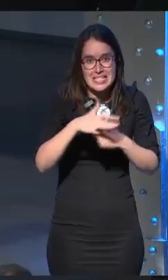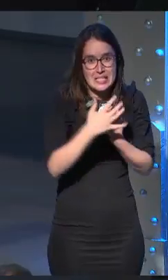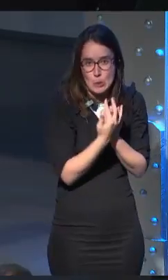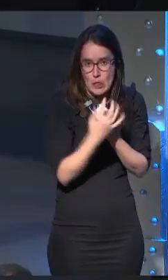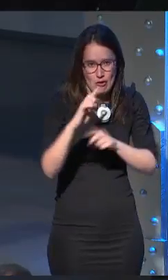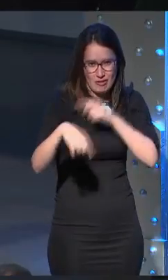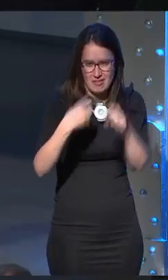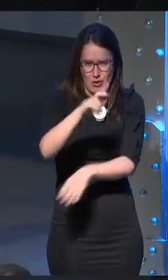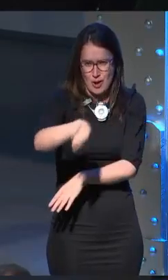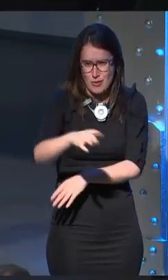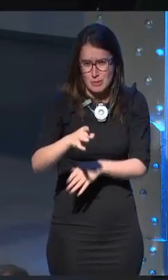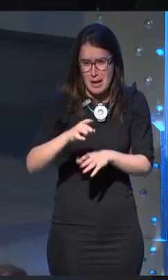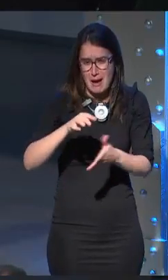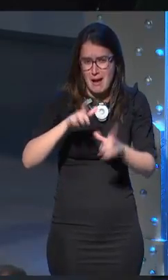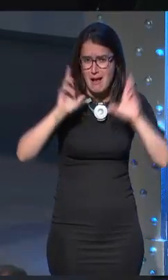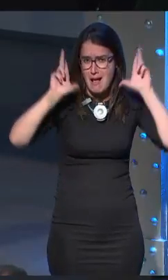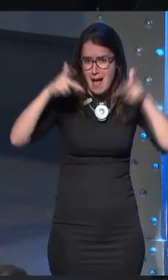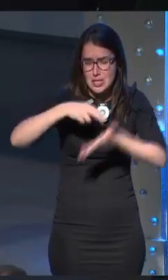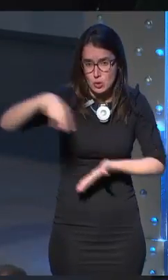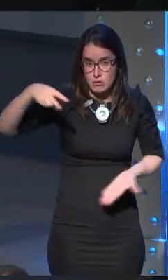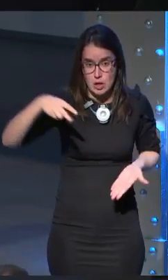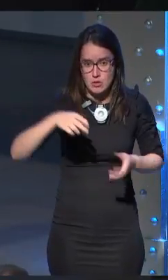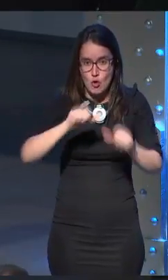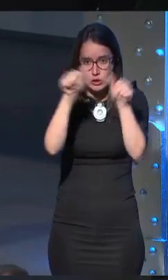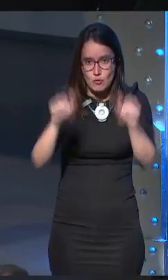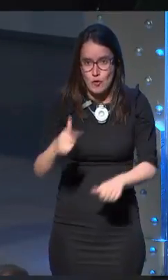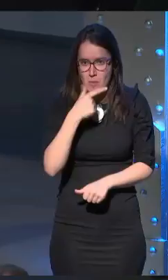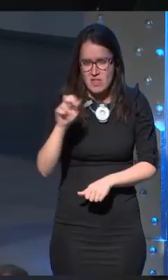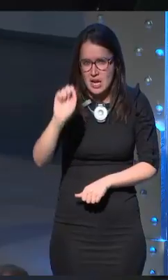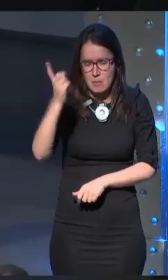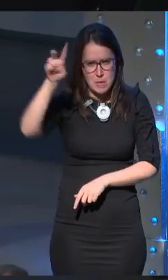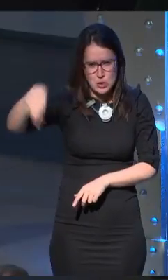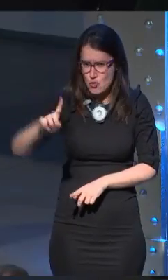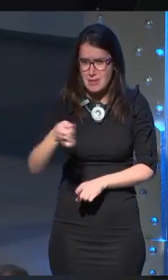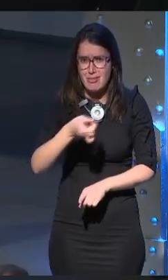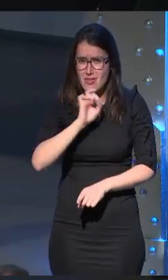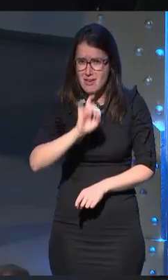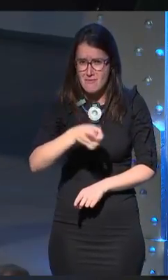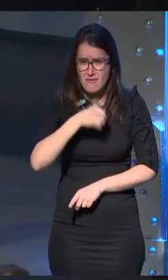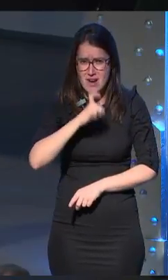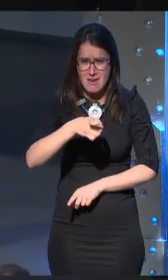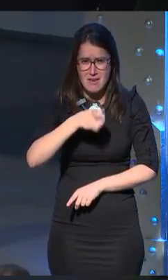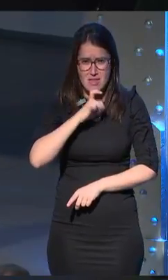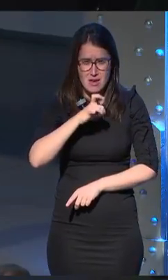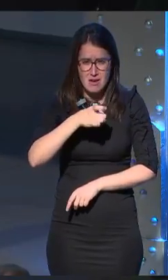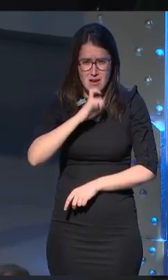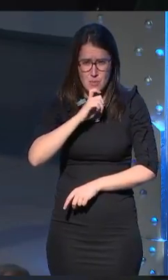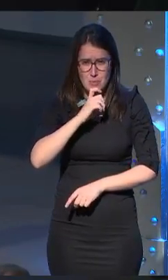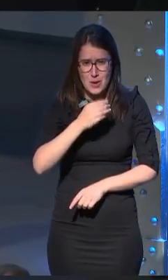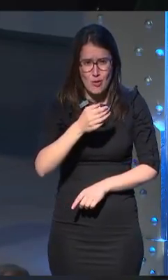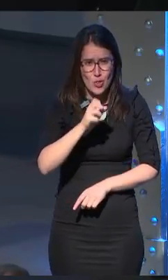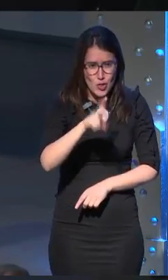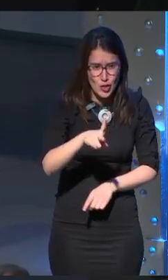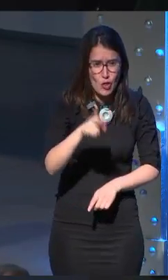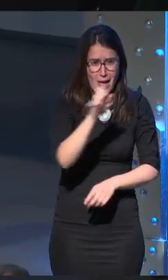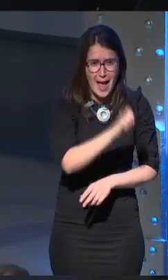It's not the easy way, I'll tell you that. It's hard to spend your first 12 years of your education not paying attention and then